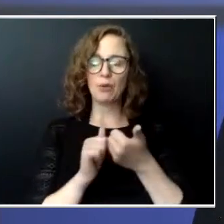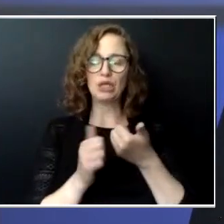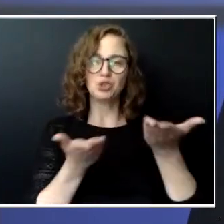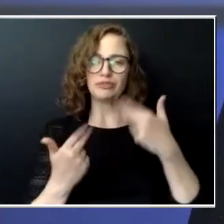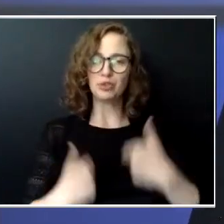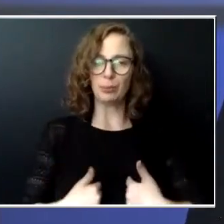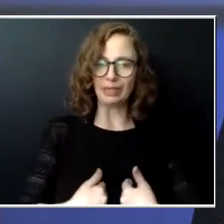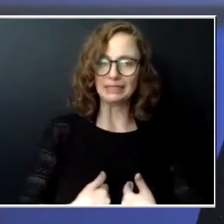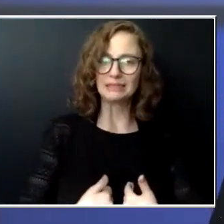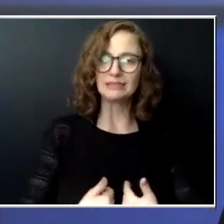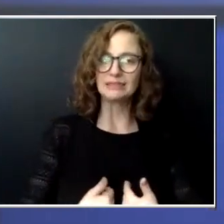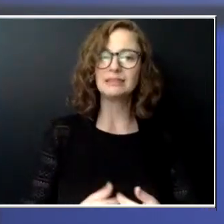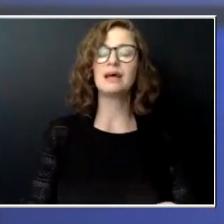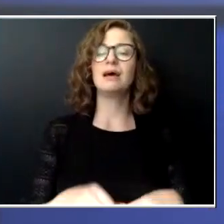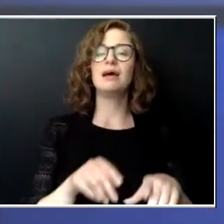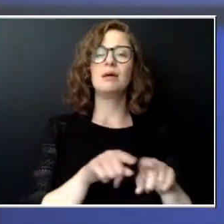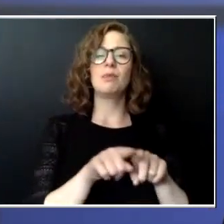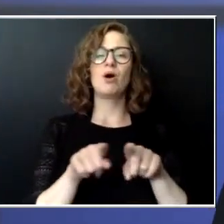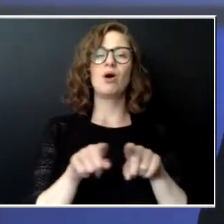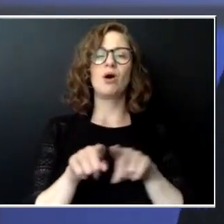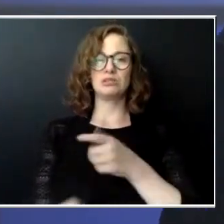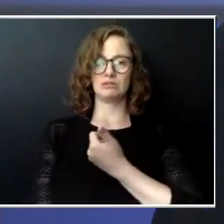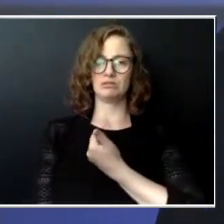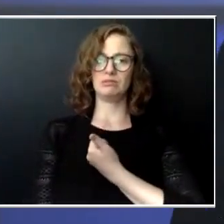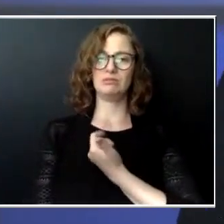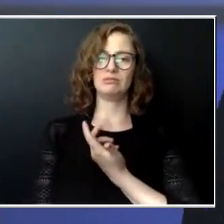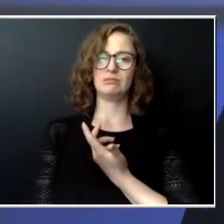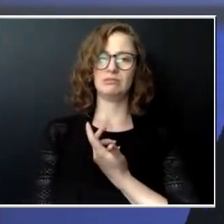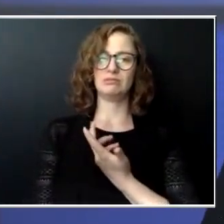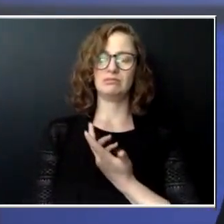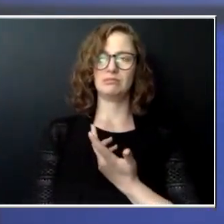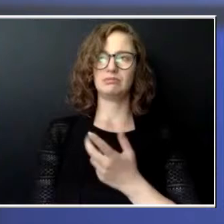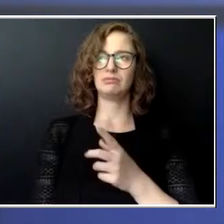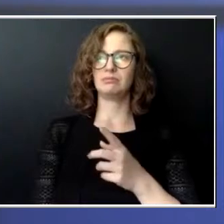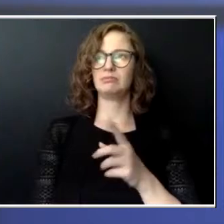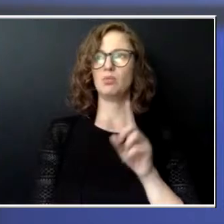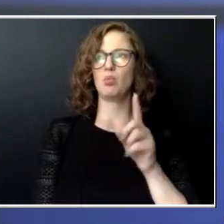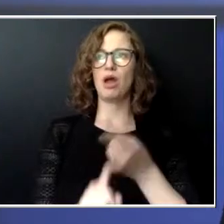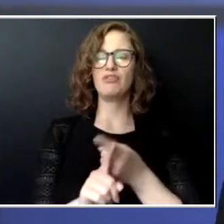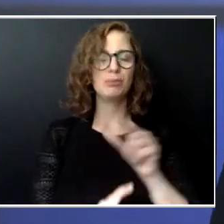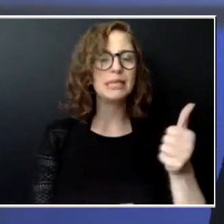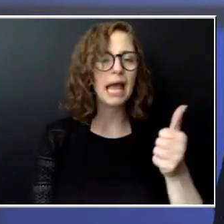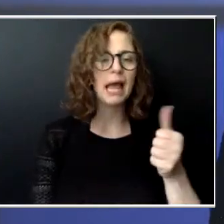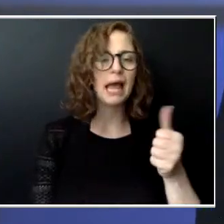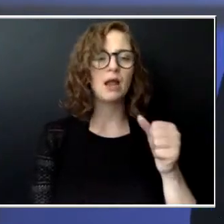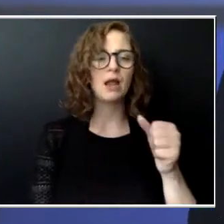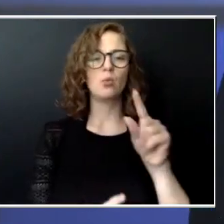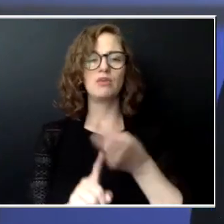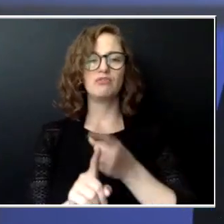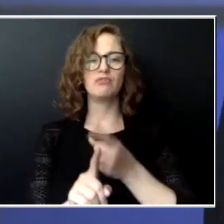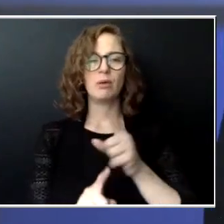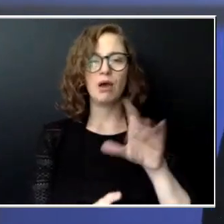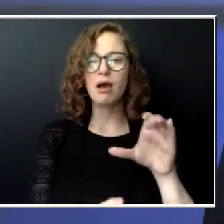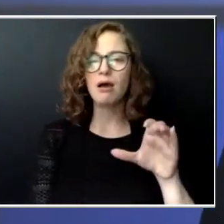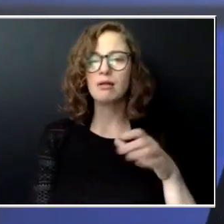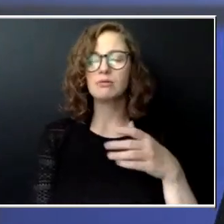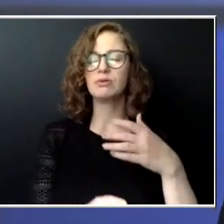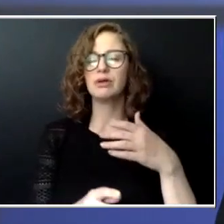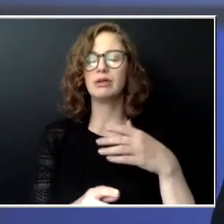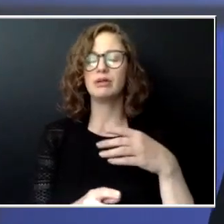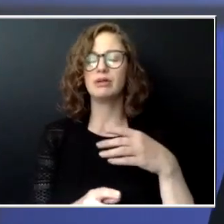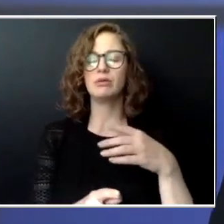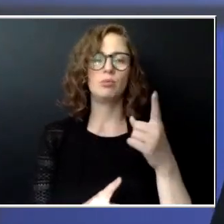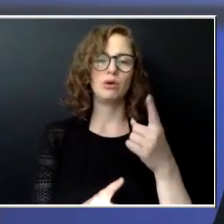somebody that maybe 1 out of 10, 1 out of 100, 1 out of 2, whatever it may be, I'm